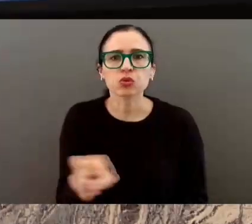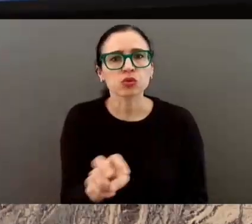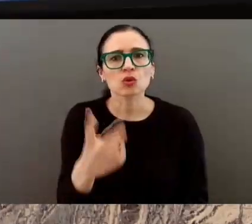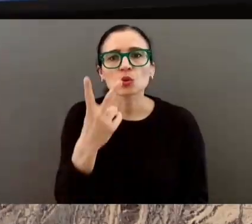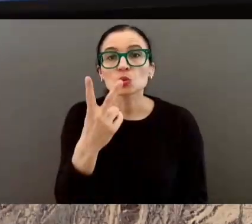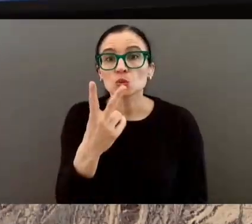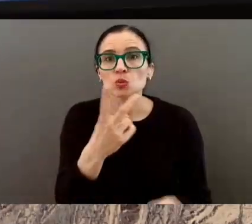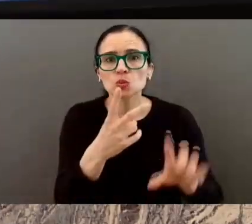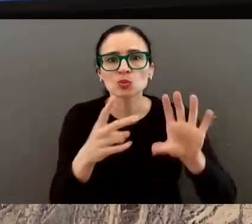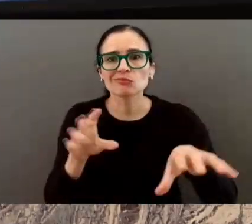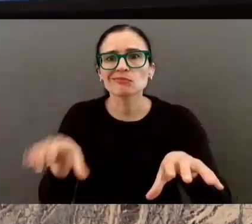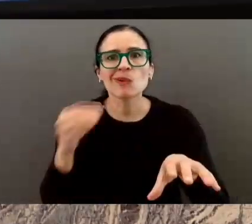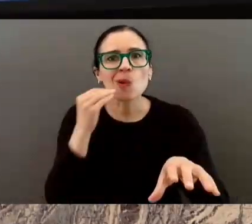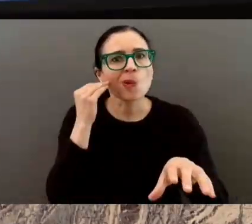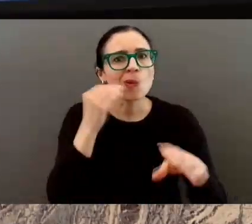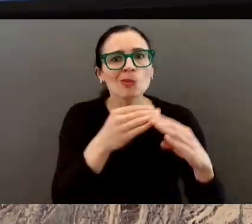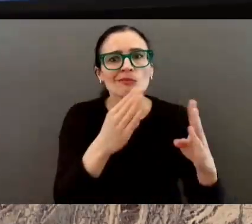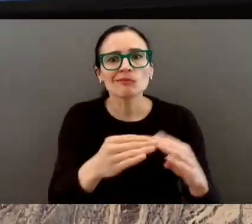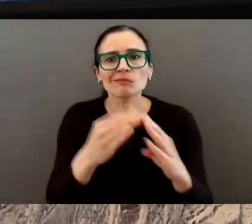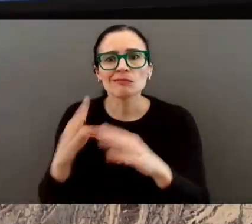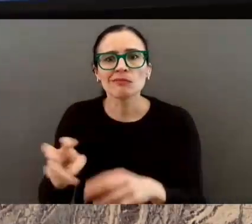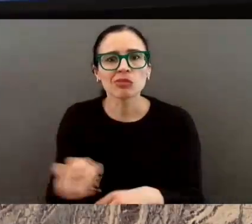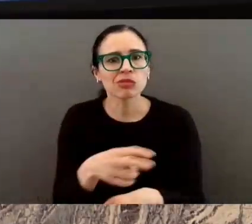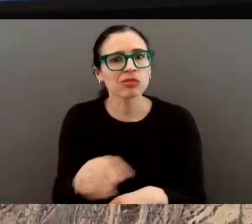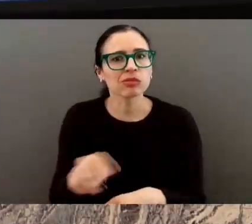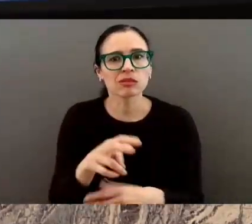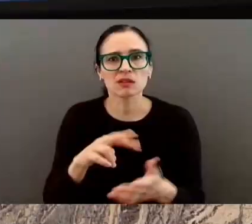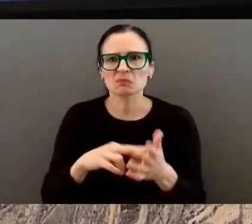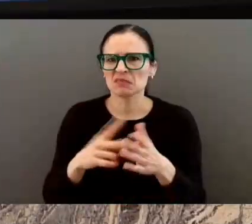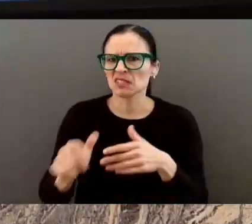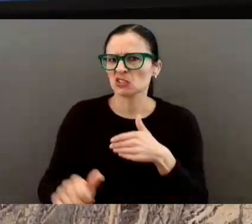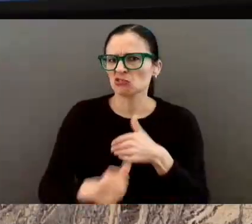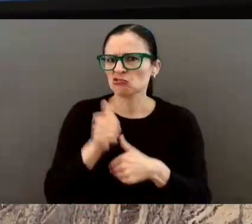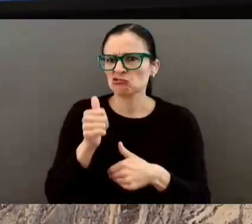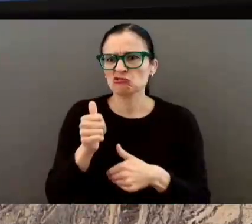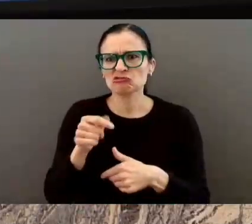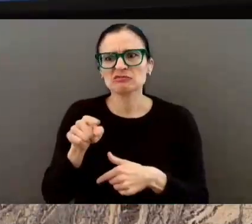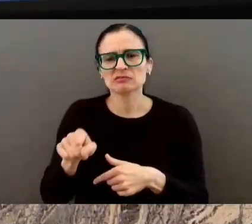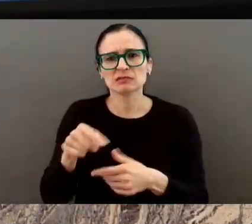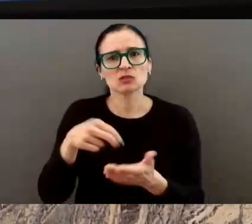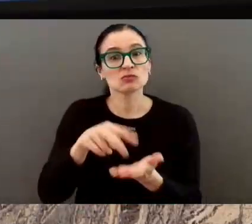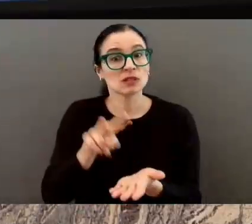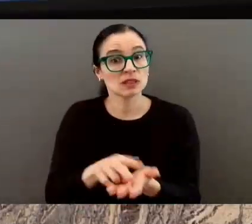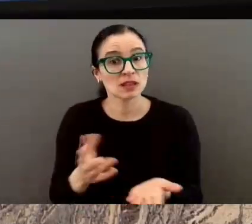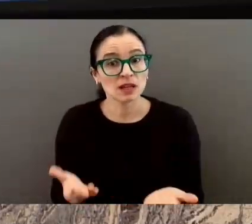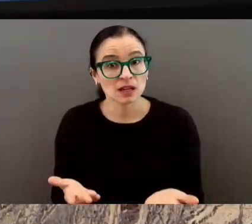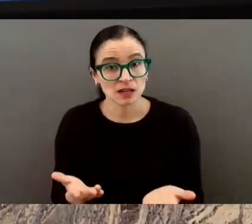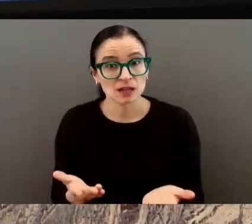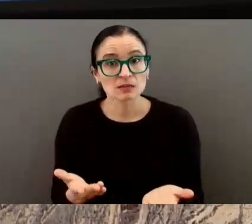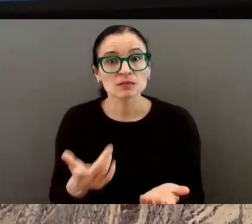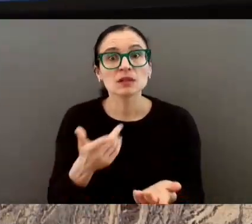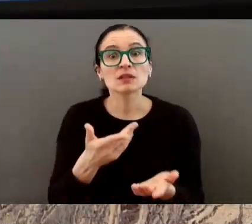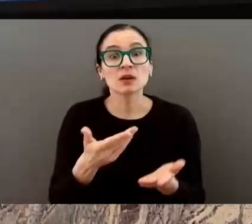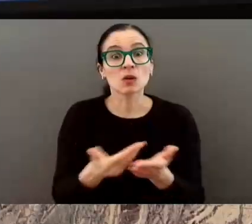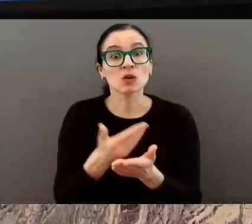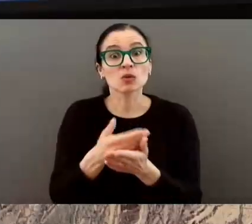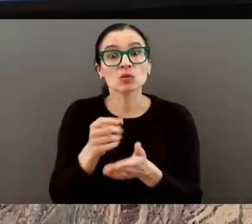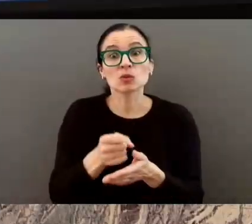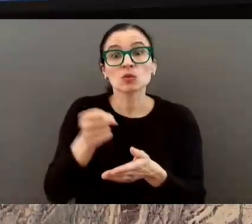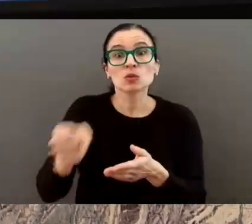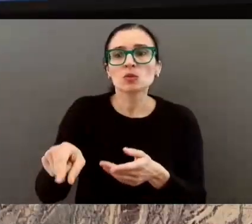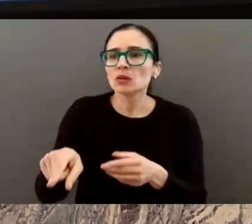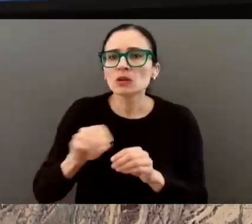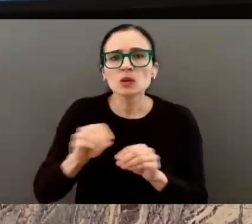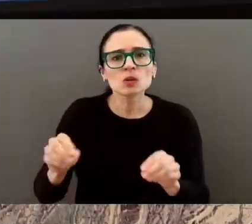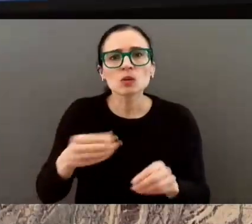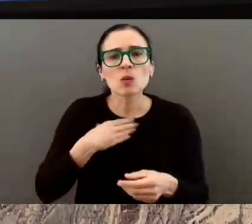white cane, just a broomstick to guide himself. Is this how we treat vulnerable people in this province? Can the